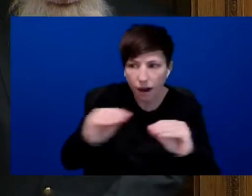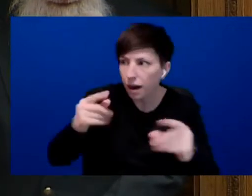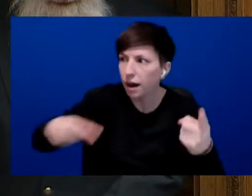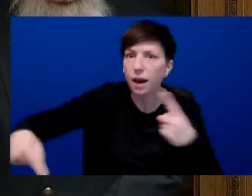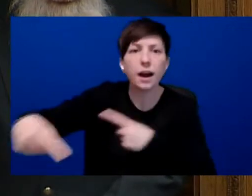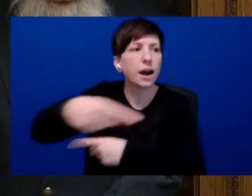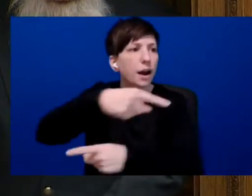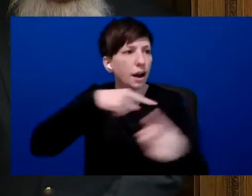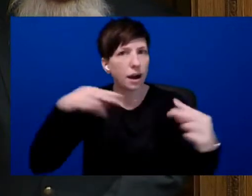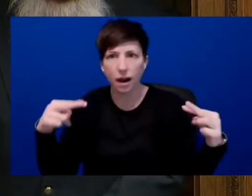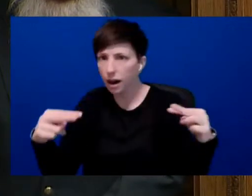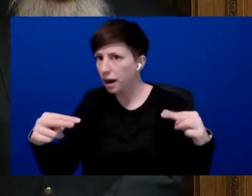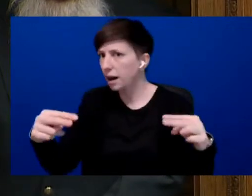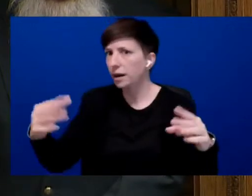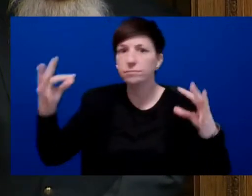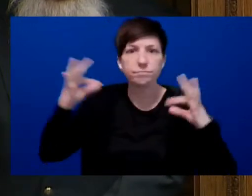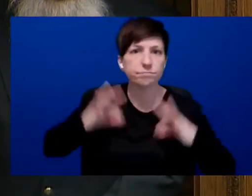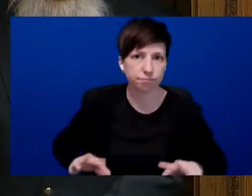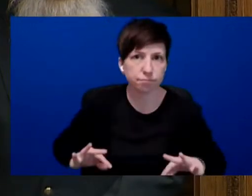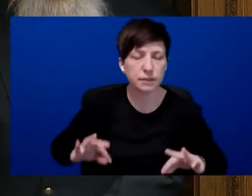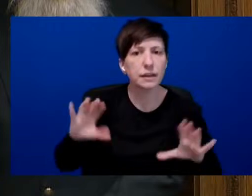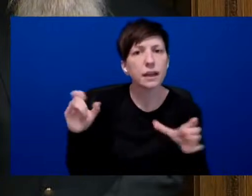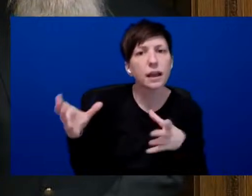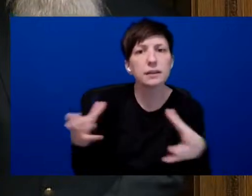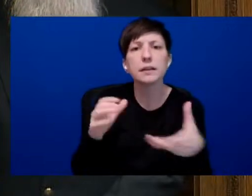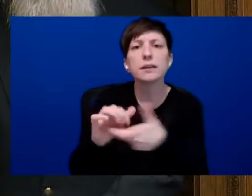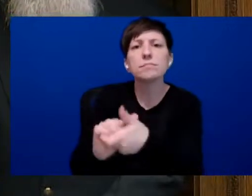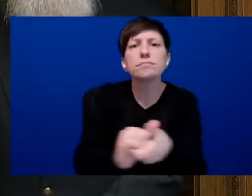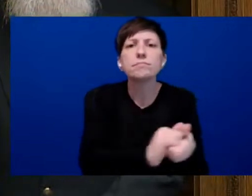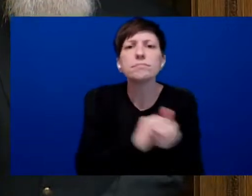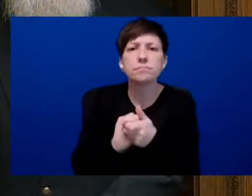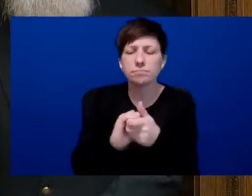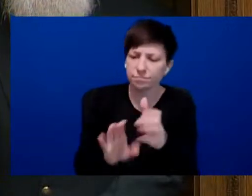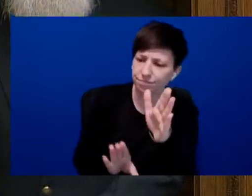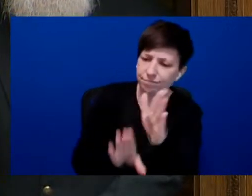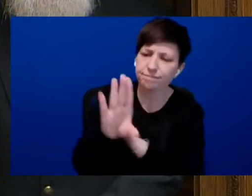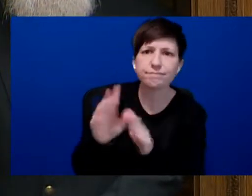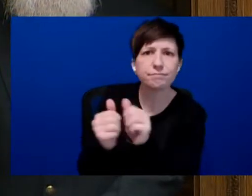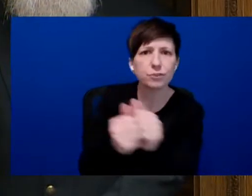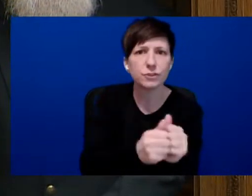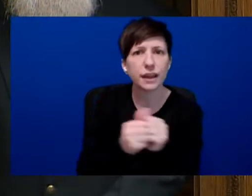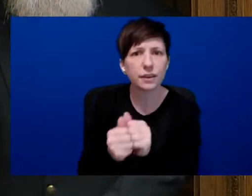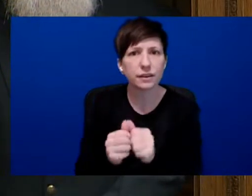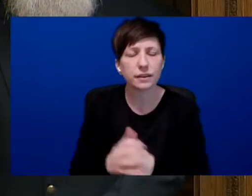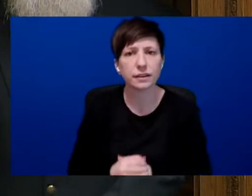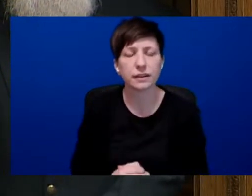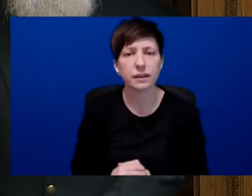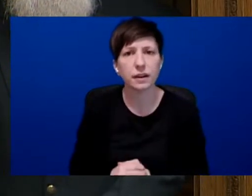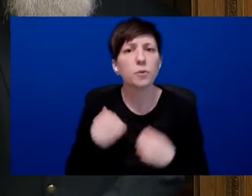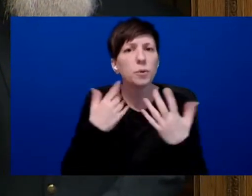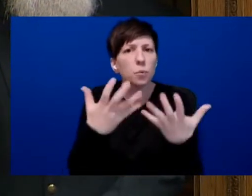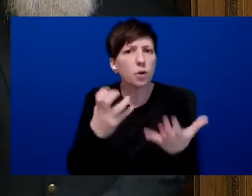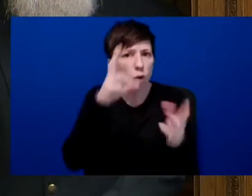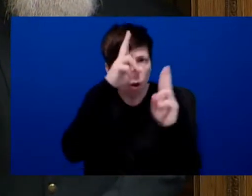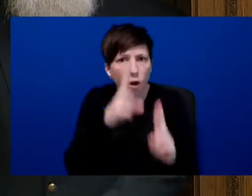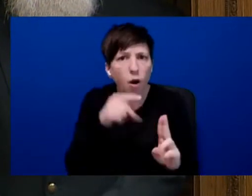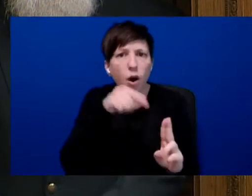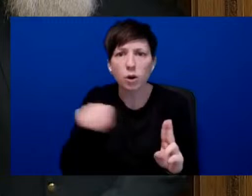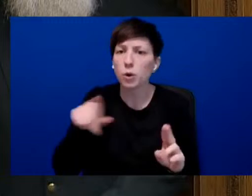move us towards harmony and flourishing. May we honor with humility those who first dwelled on this land